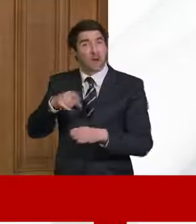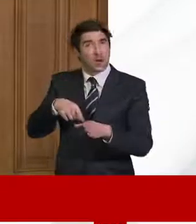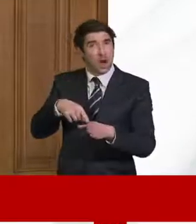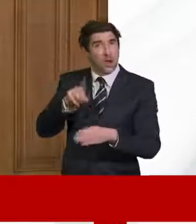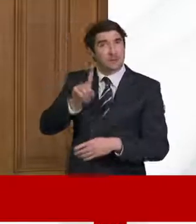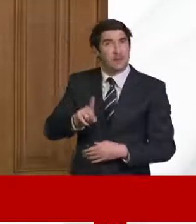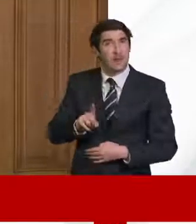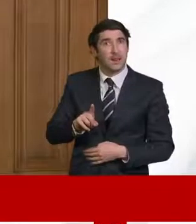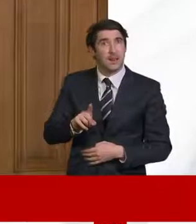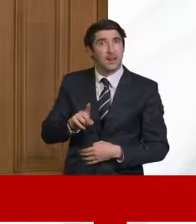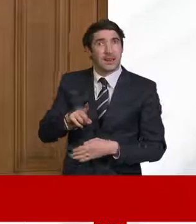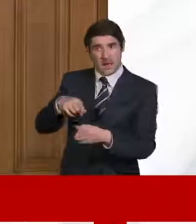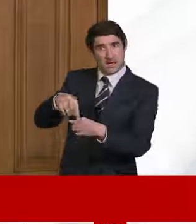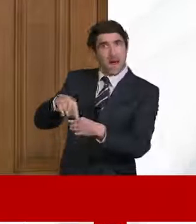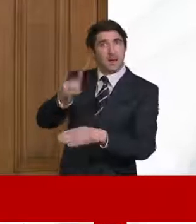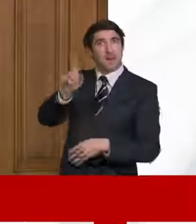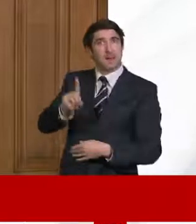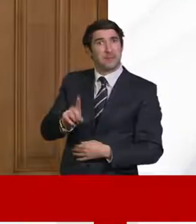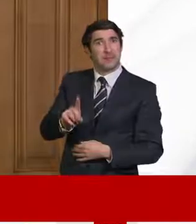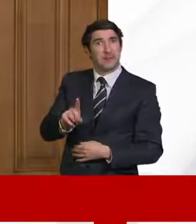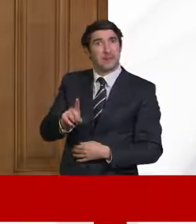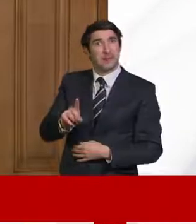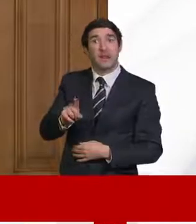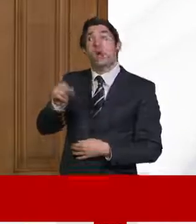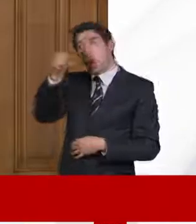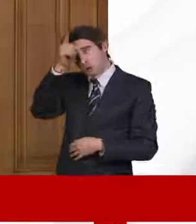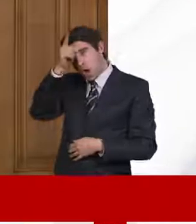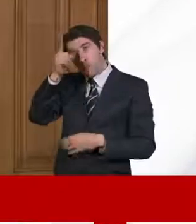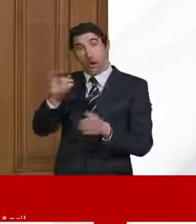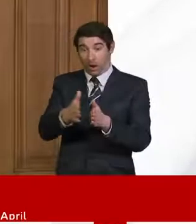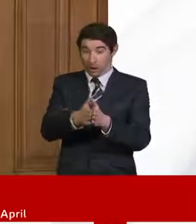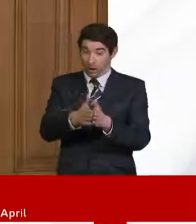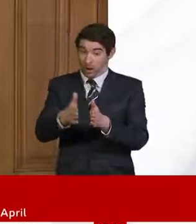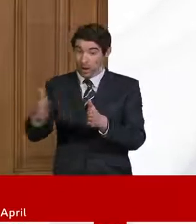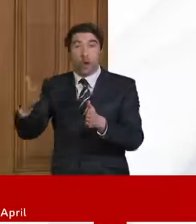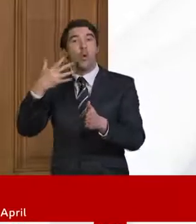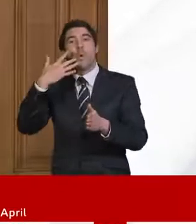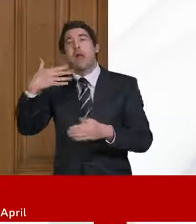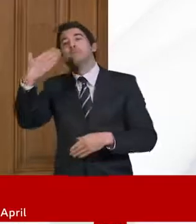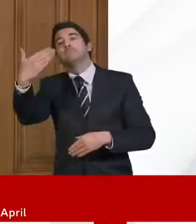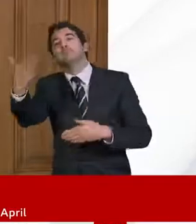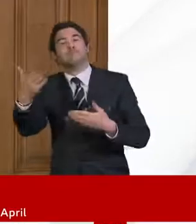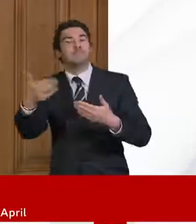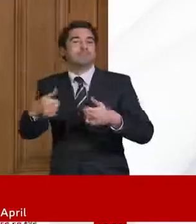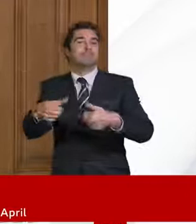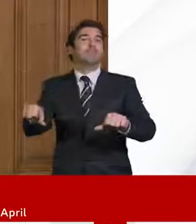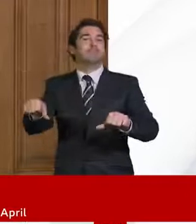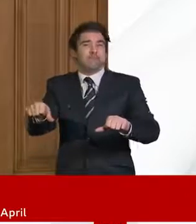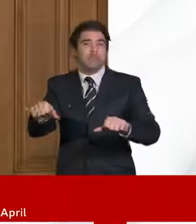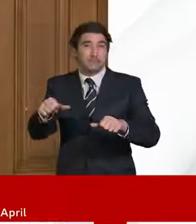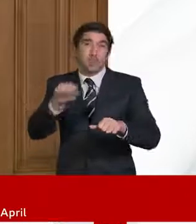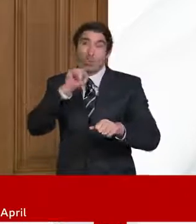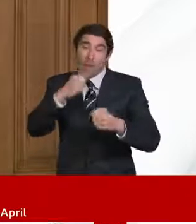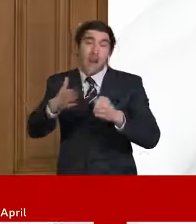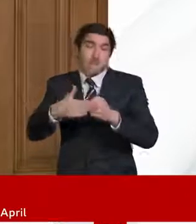very likely that older people will come through their system as well. And we really need to, we will not be able